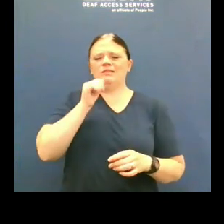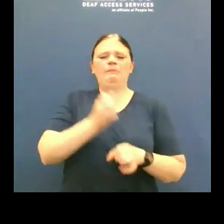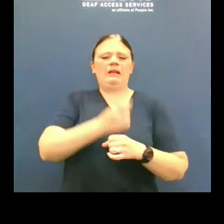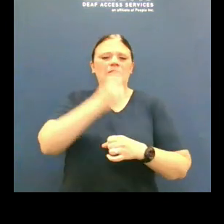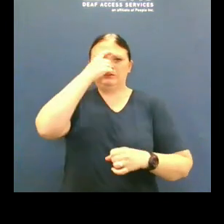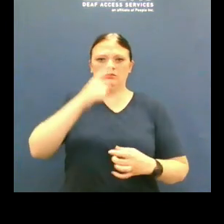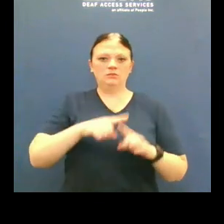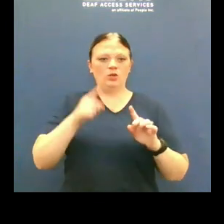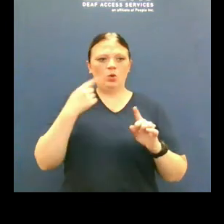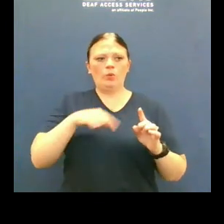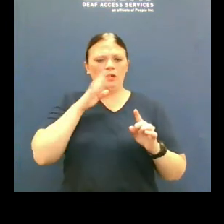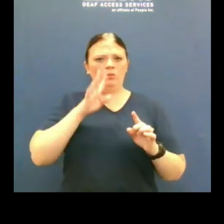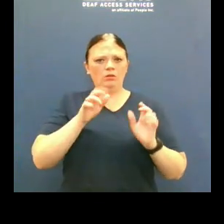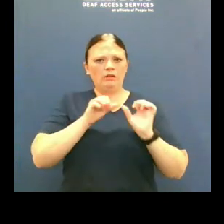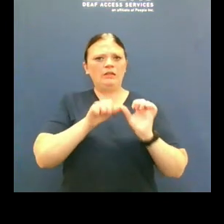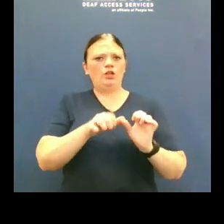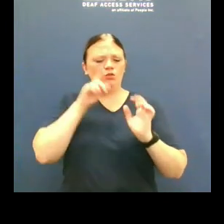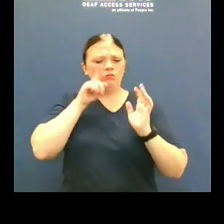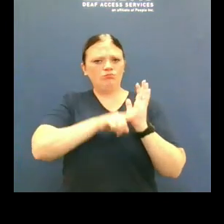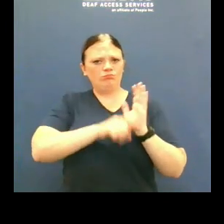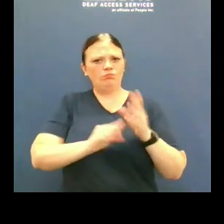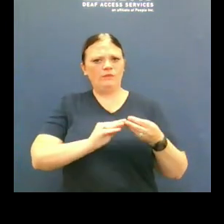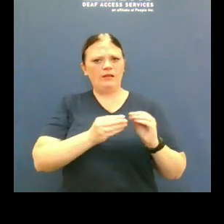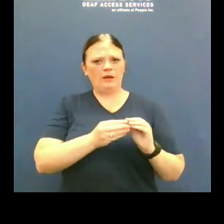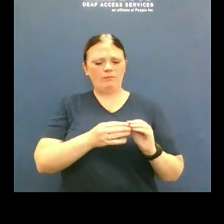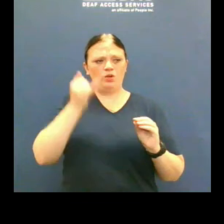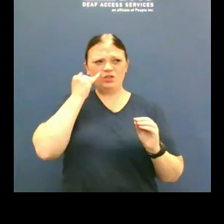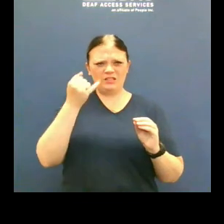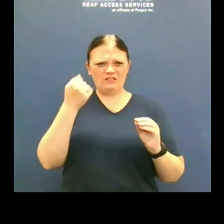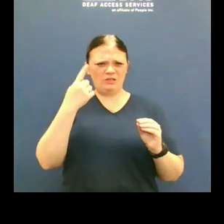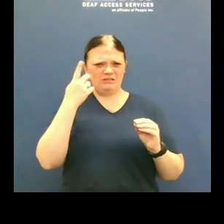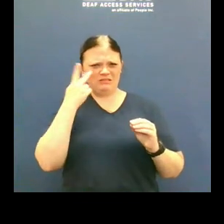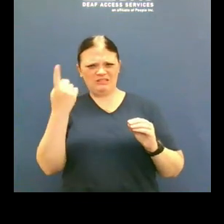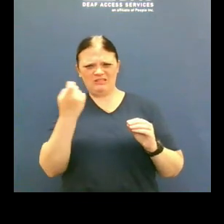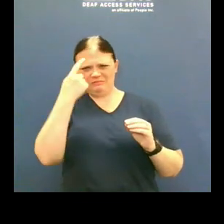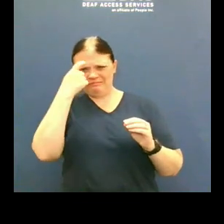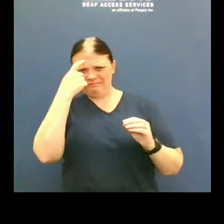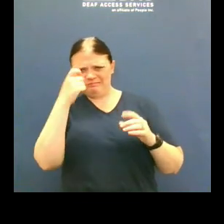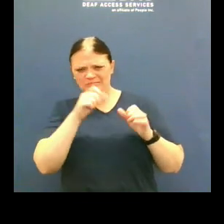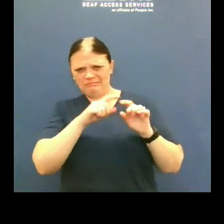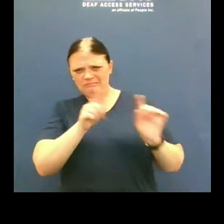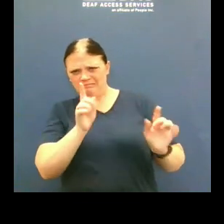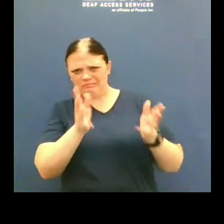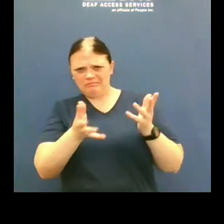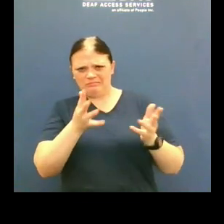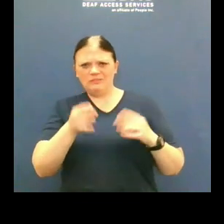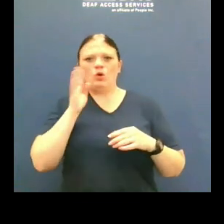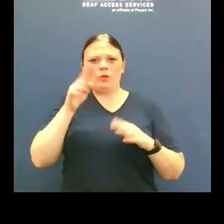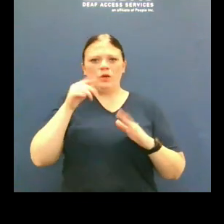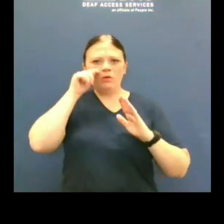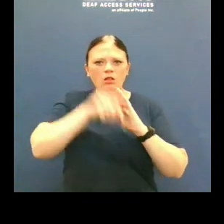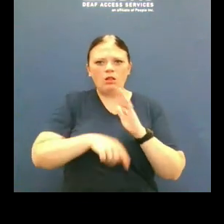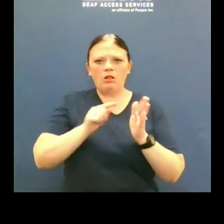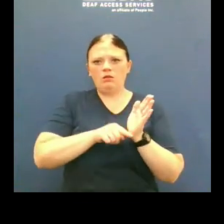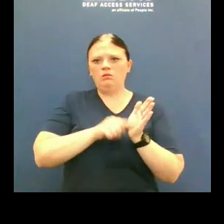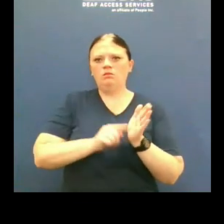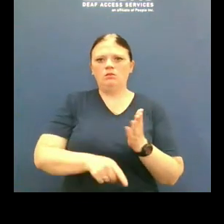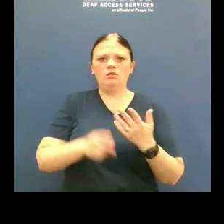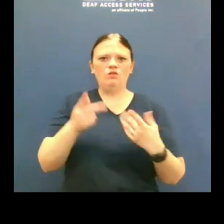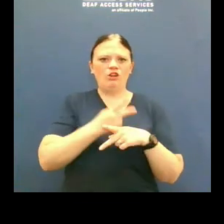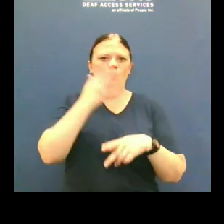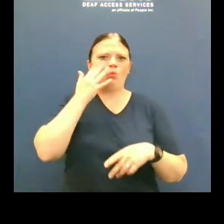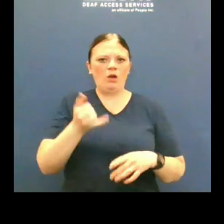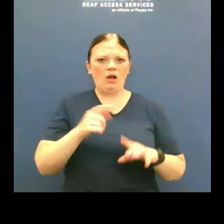on looking at these numbers because we think it's important, but if we see a discrepancy like that, we're going to look into it further to figure out why that is the case. But